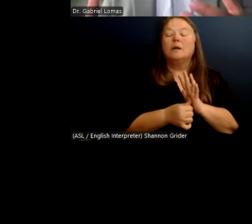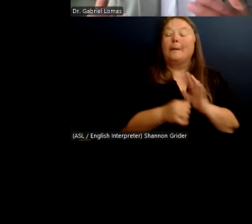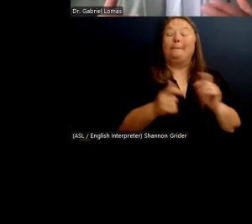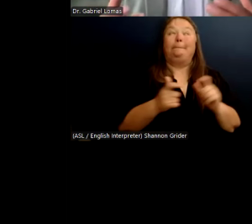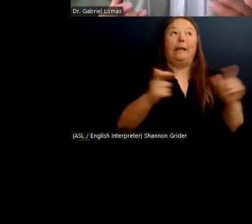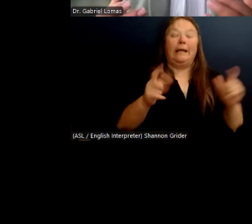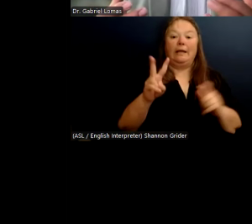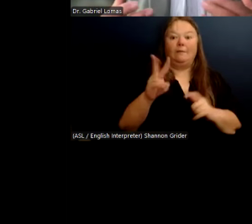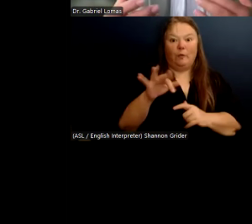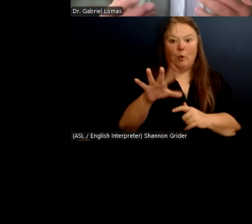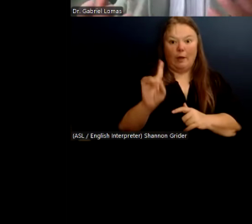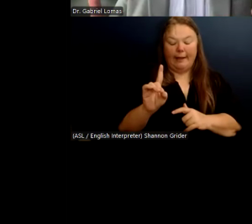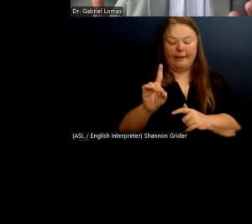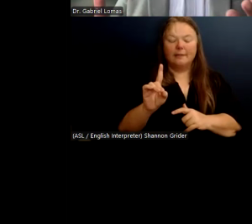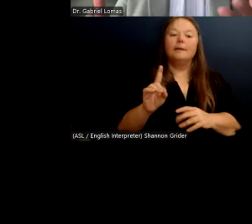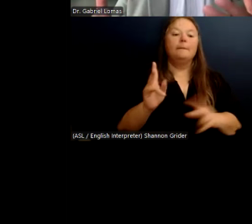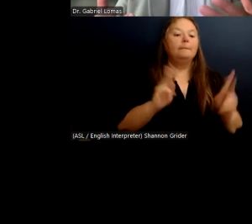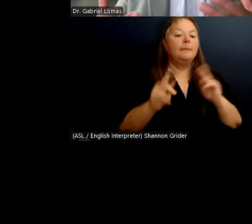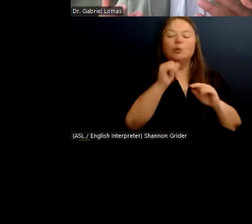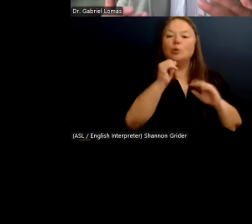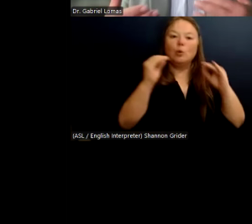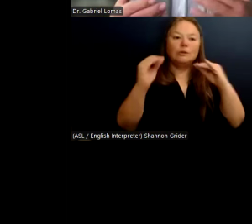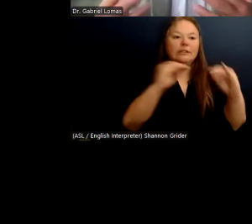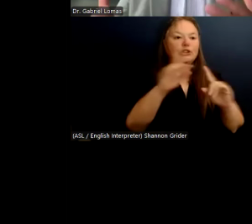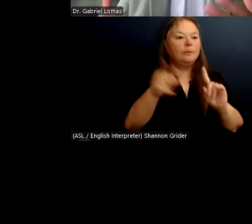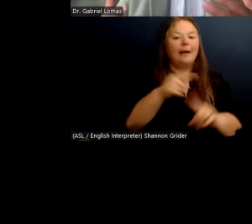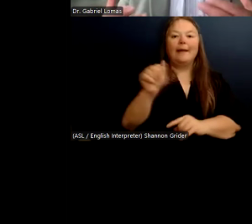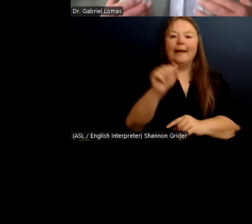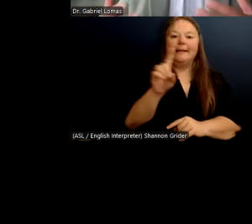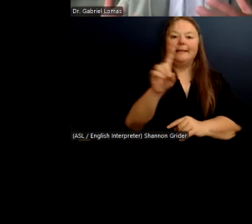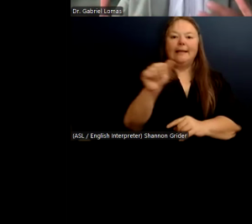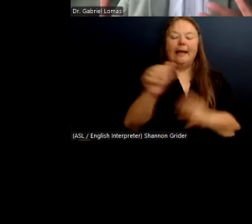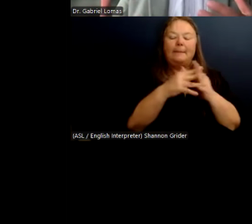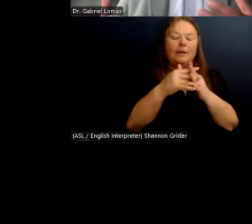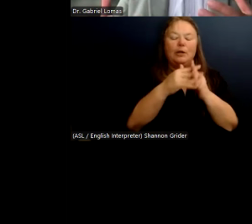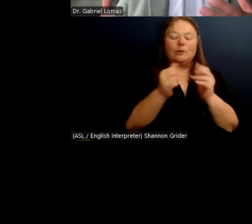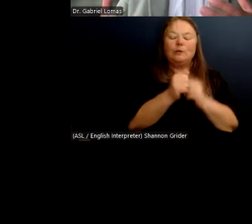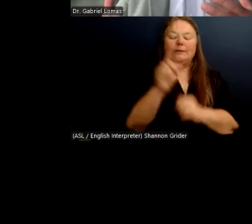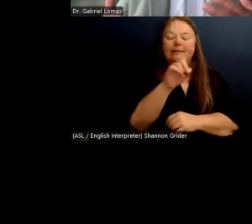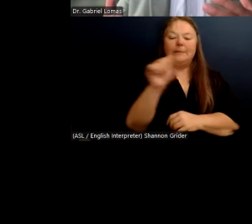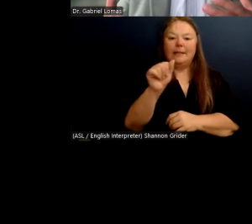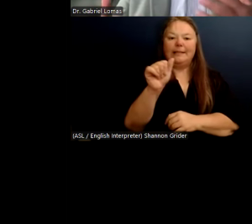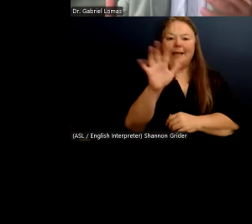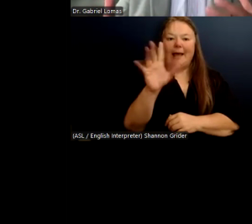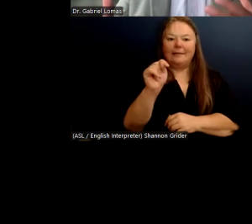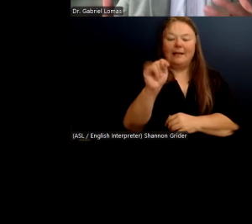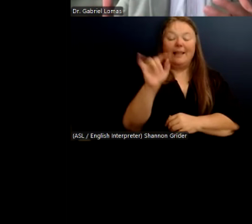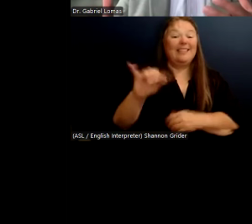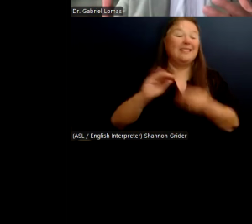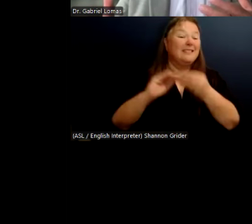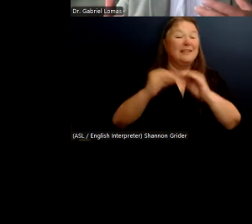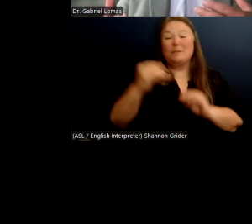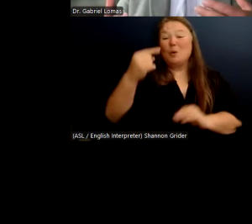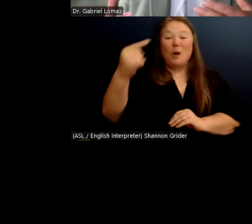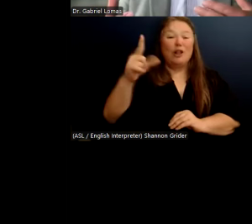void is teaching of the Americans with Disabilities Act. The ADA is going to be the number one law that deaf people will